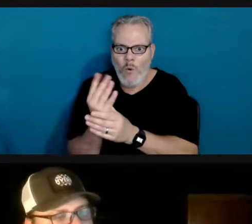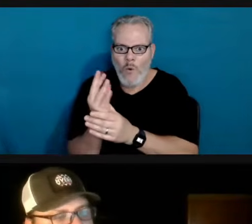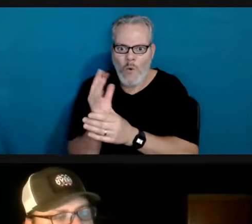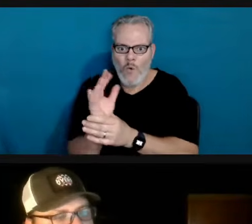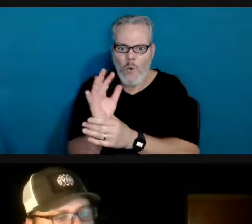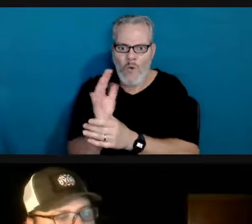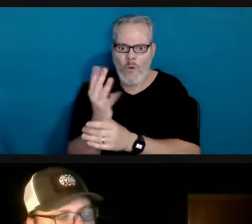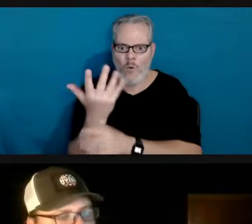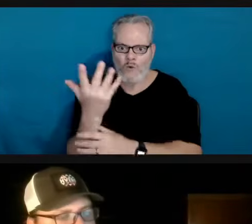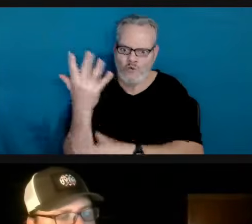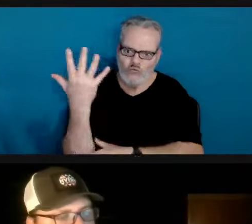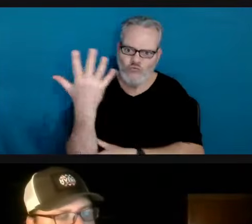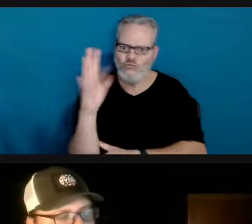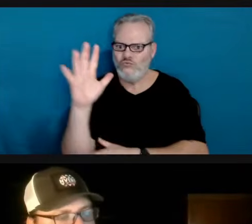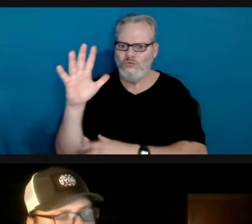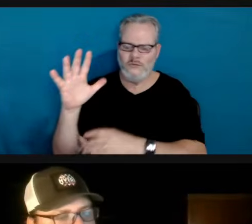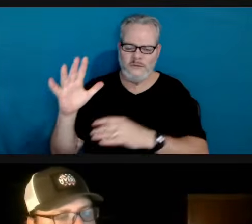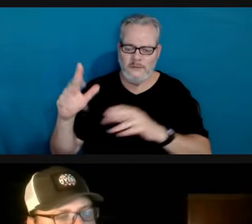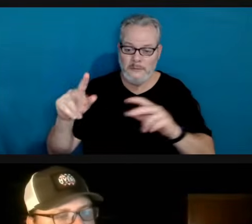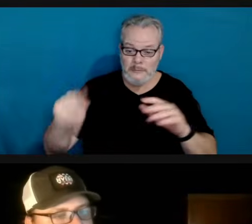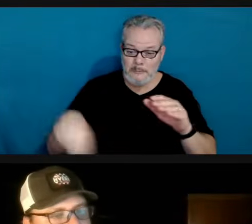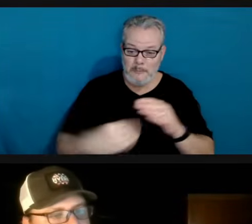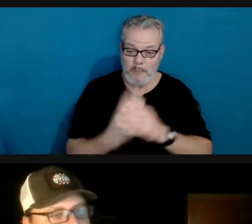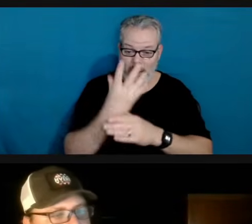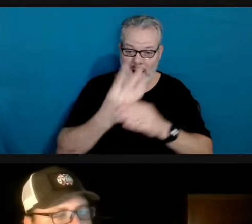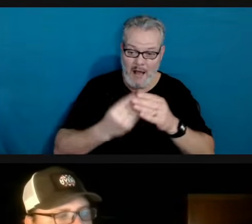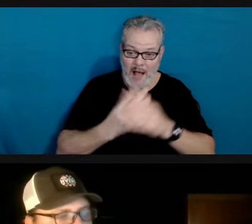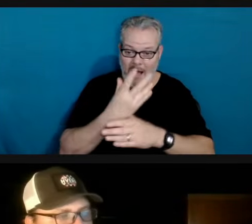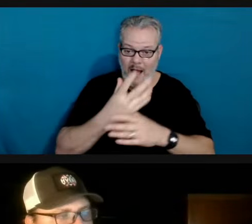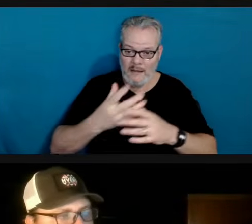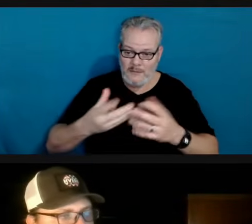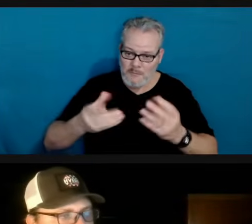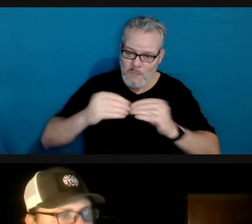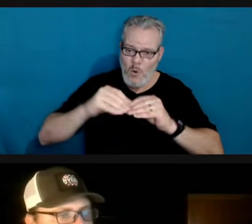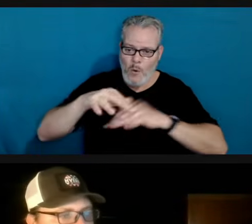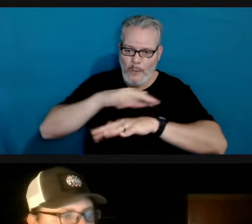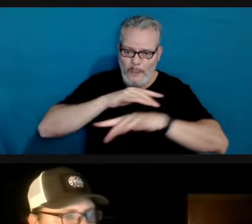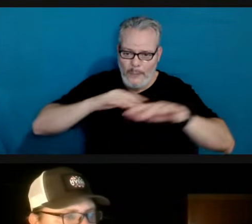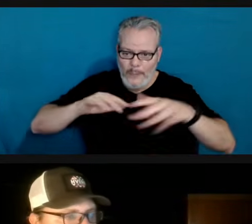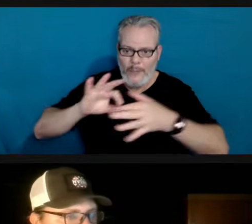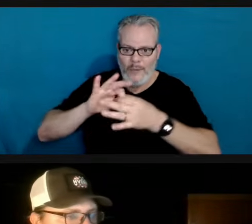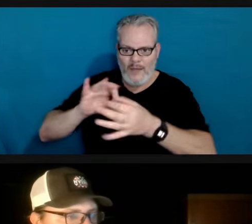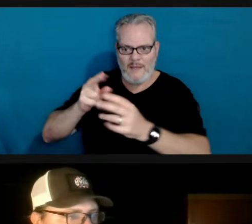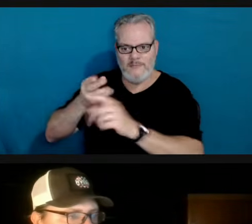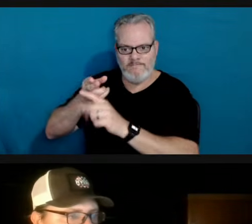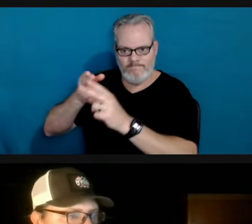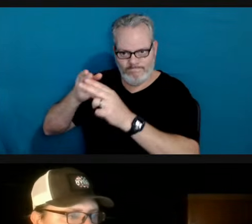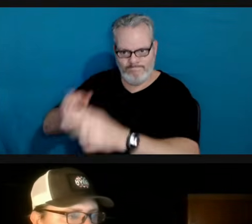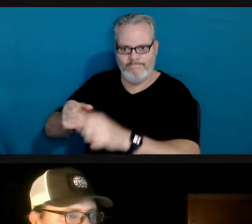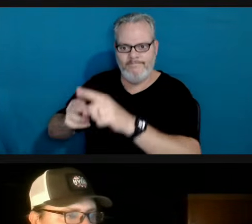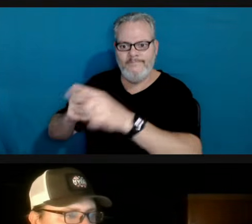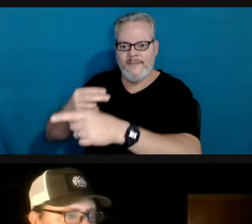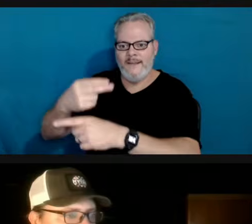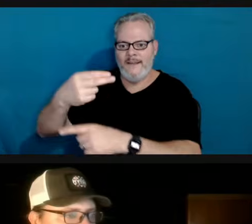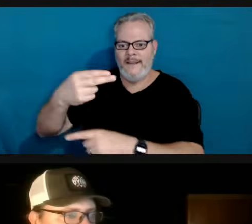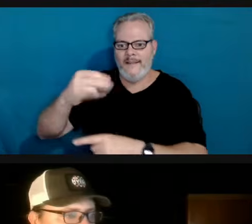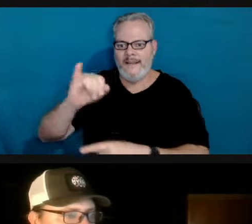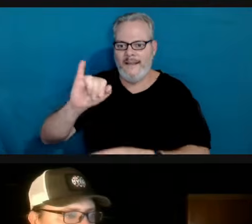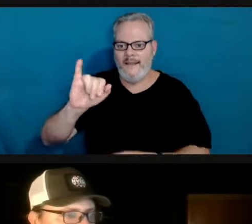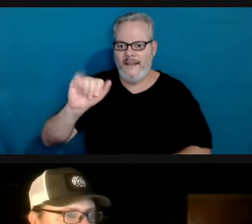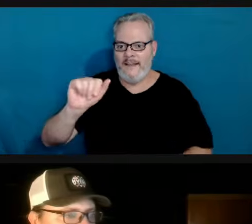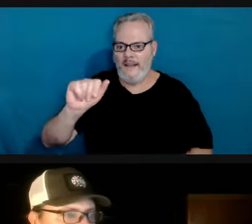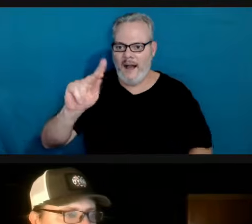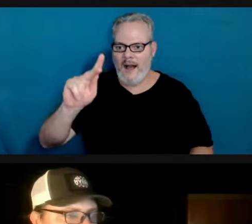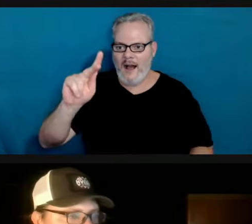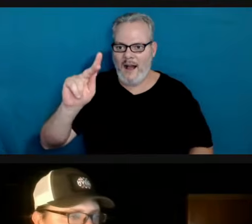or storm damage, and those are the actions of Hi'iaka to regreen the land. So that's the